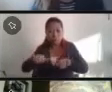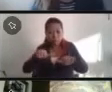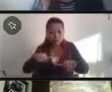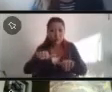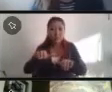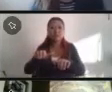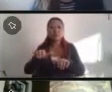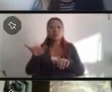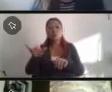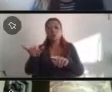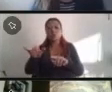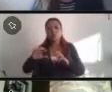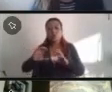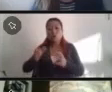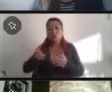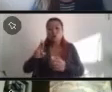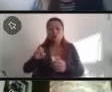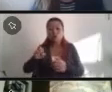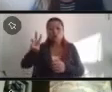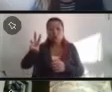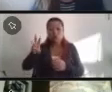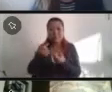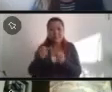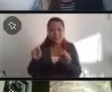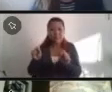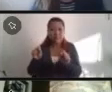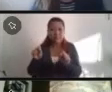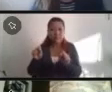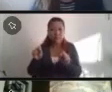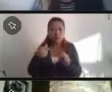are the risks are safely mitigated.